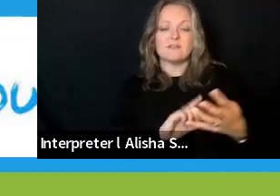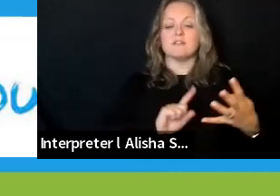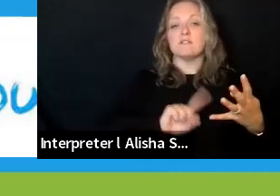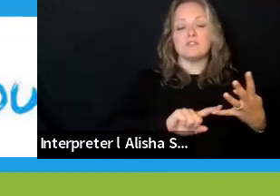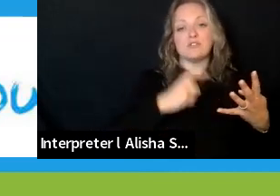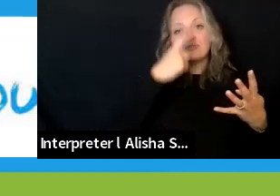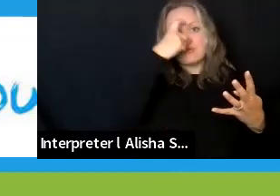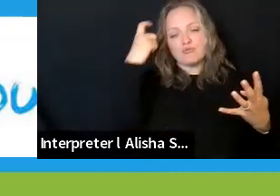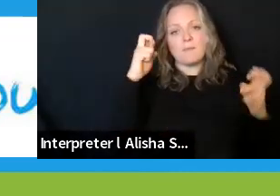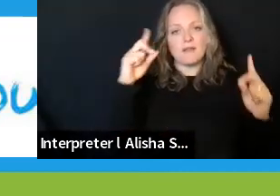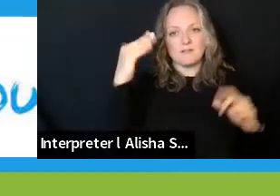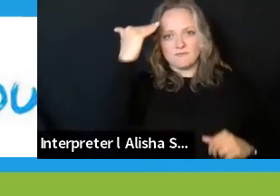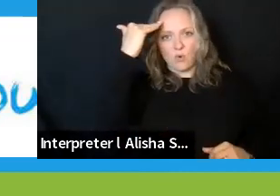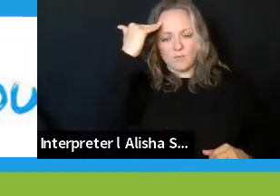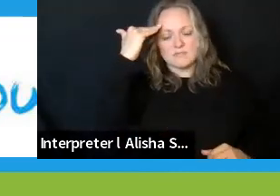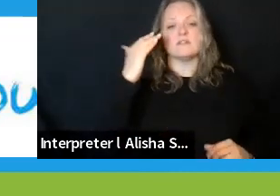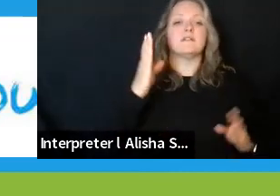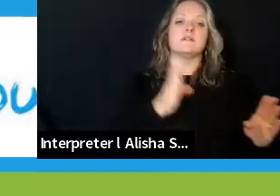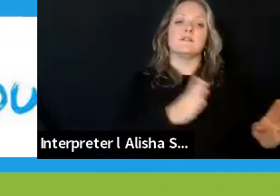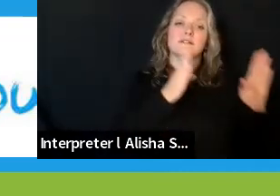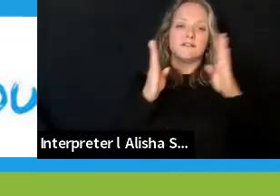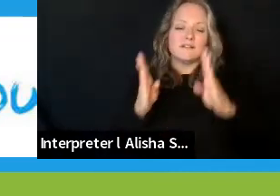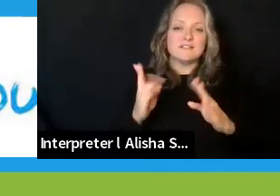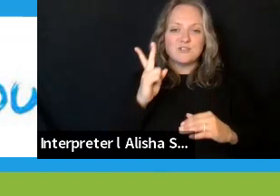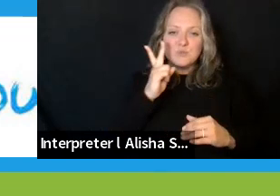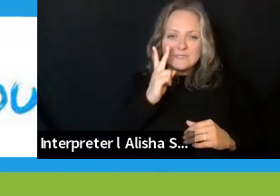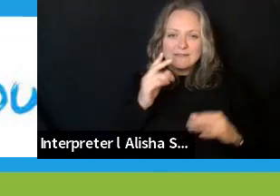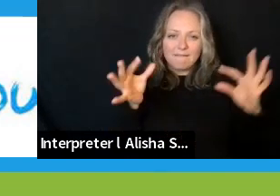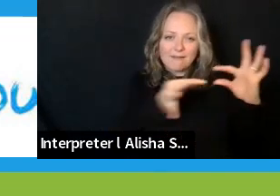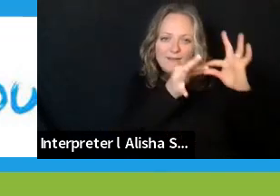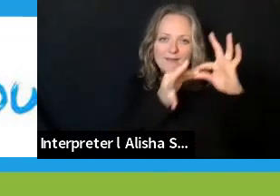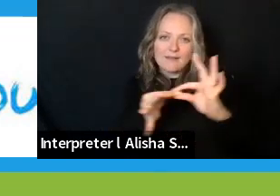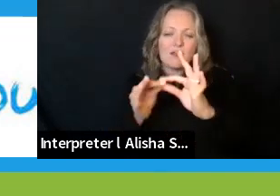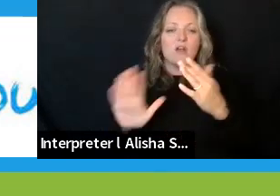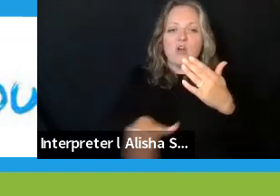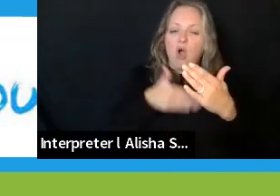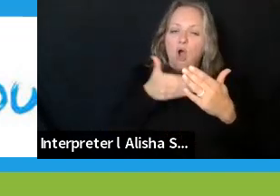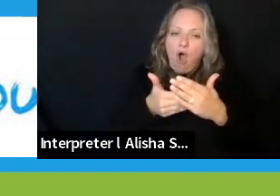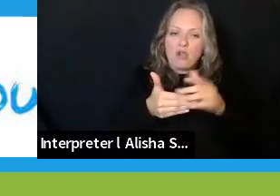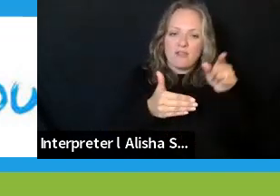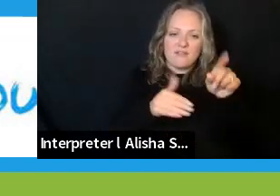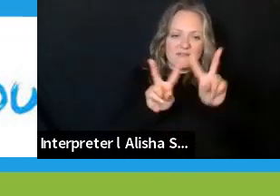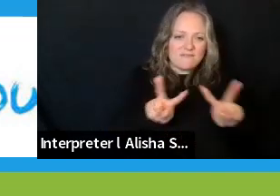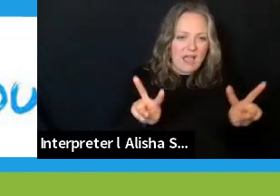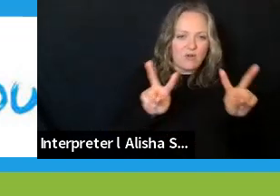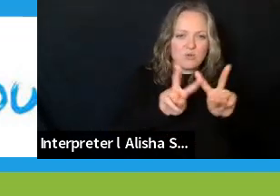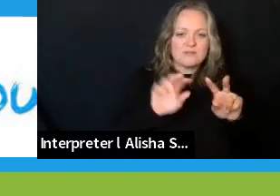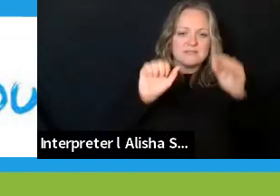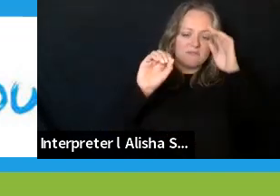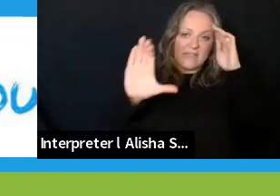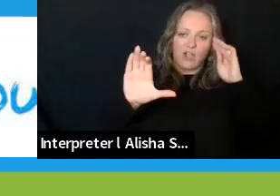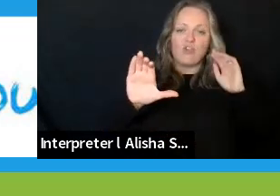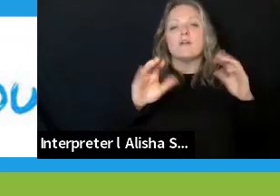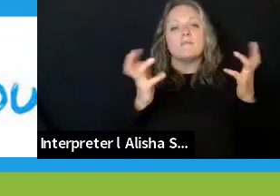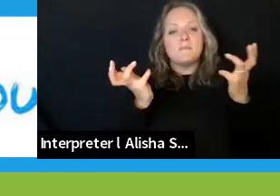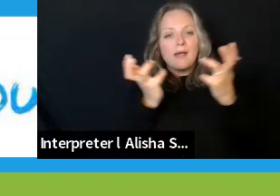informed. So you see here at this crosswalk, all of the System of Care core values match up with a premise,